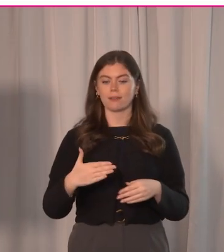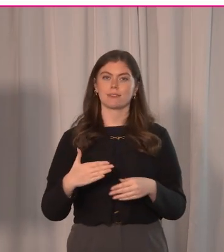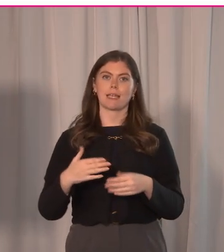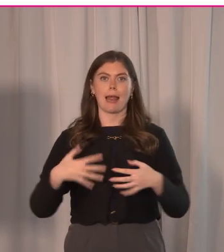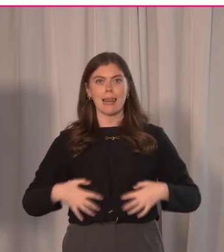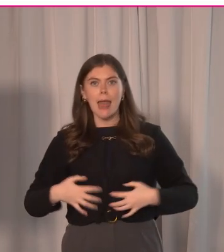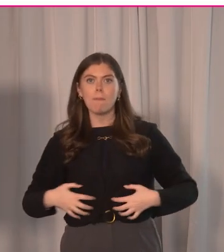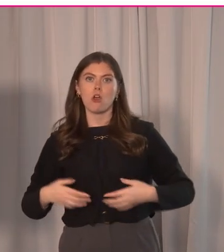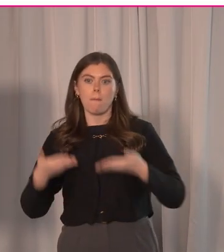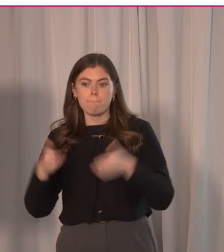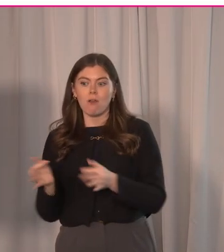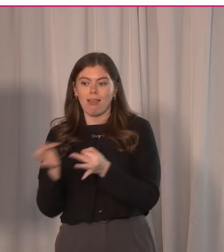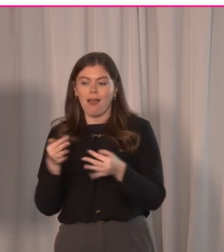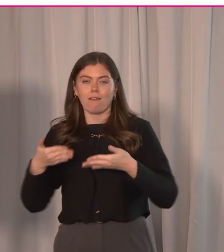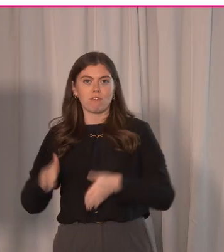after birth.